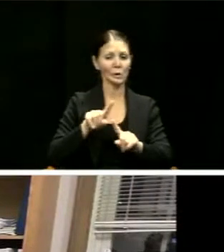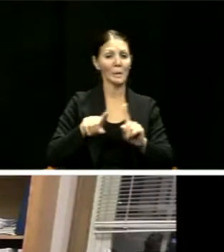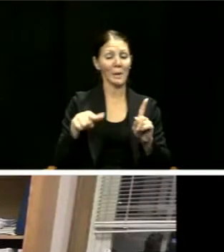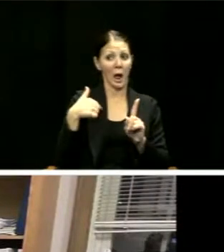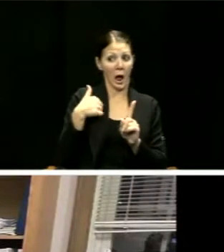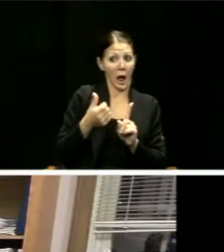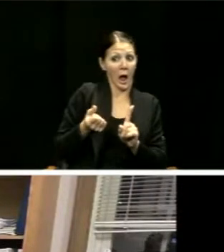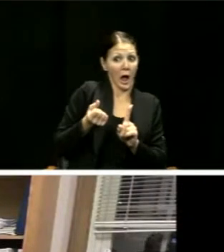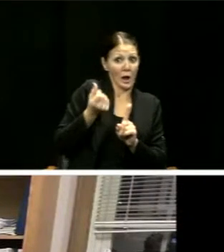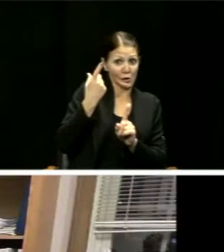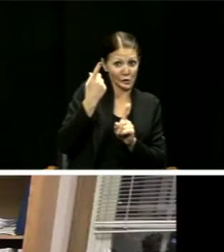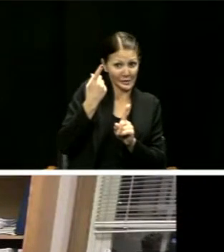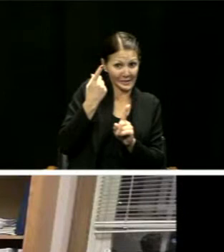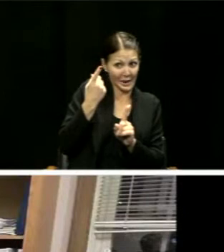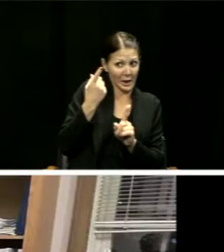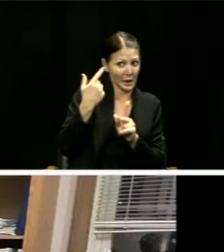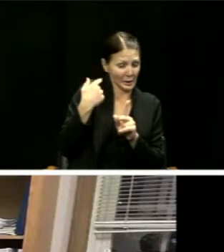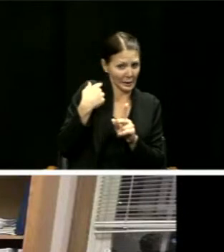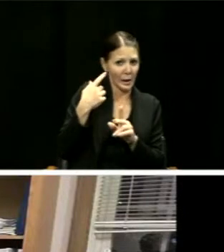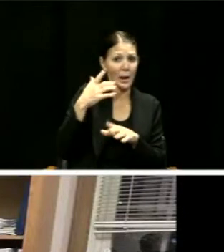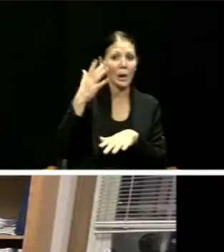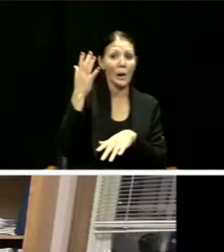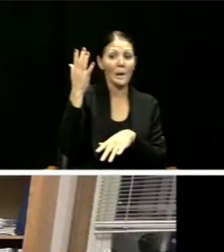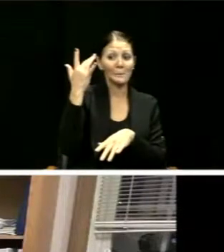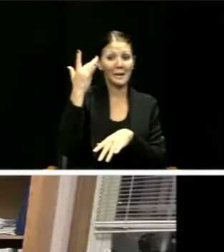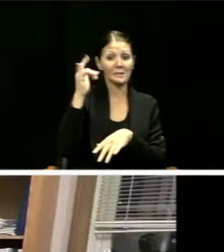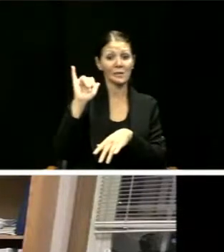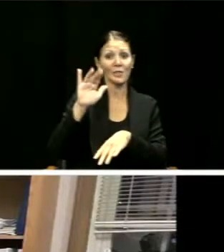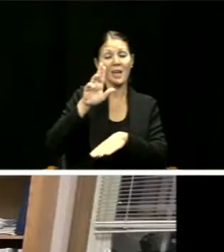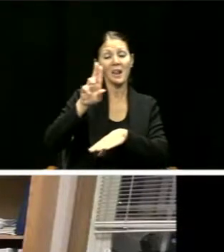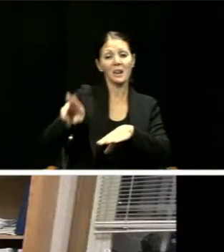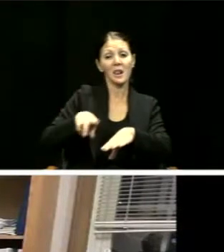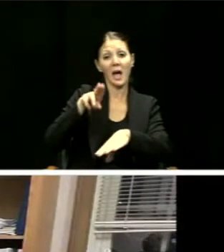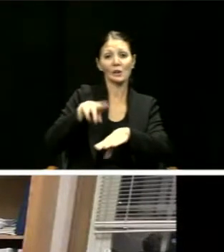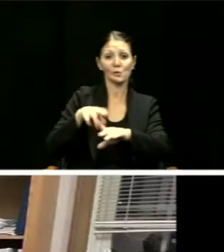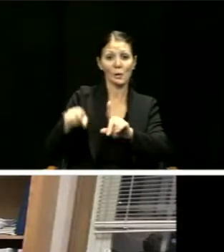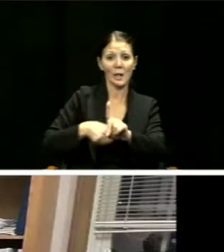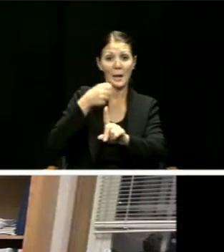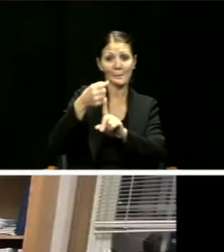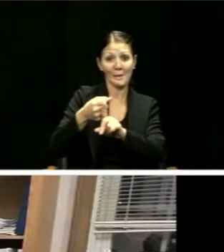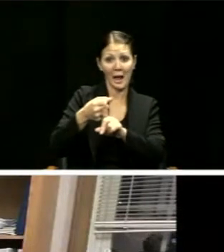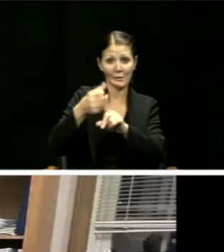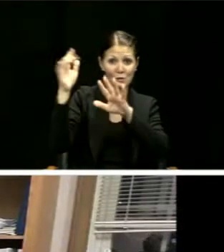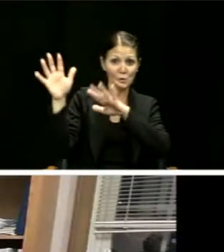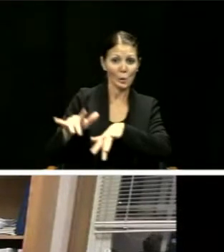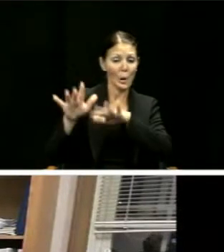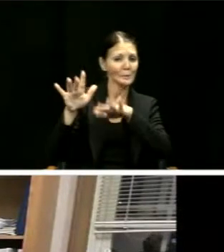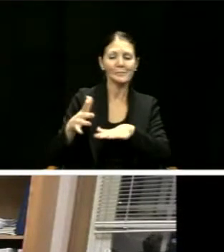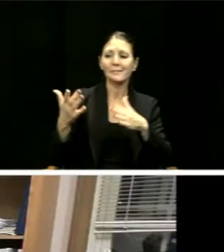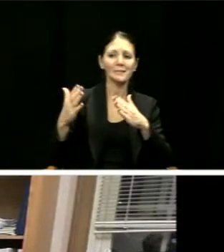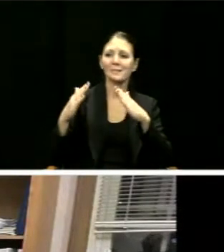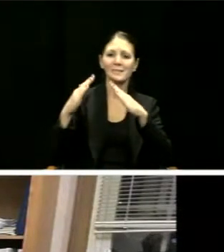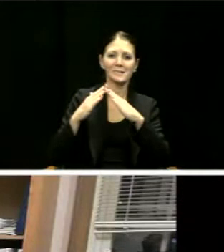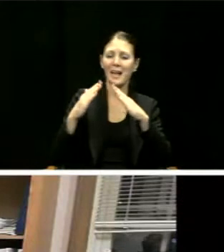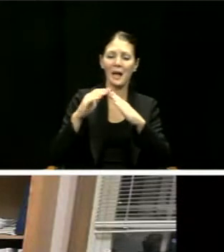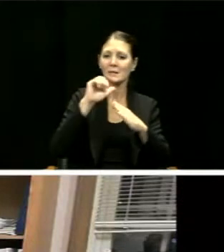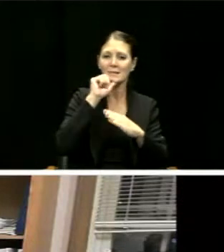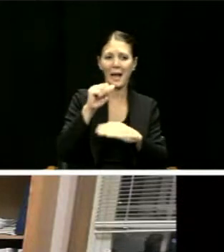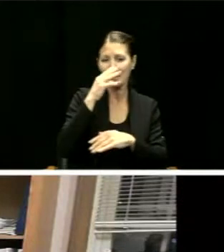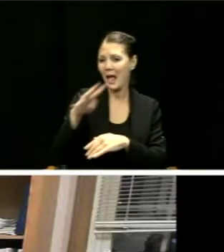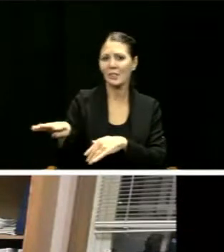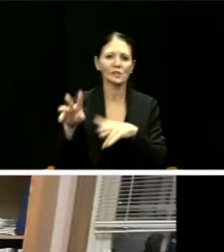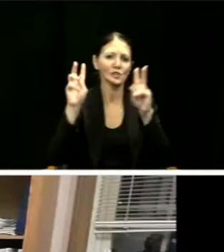that because of the natural impact from storms, it's not as if the town is negligent. We're